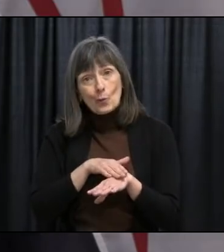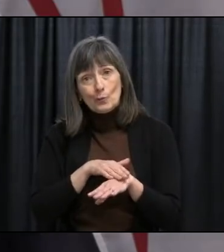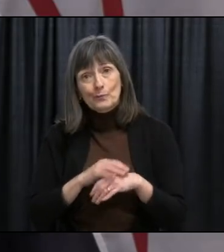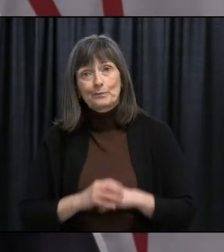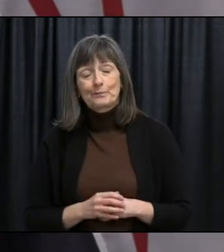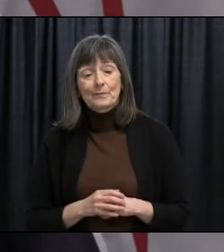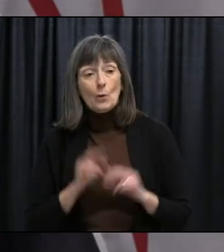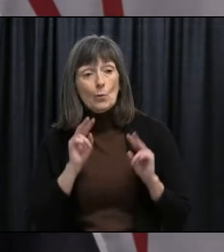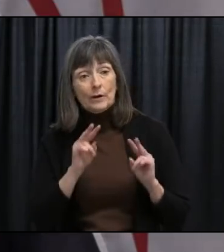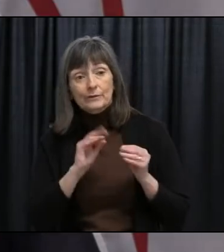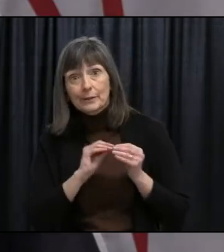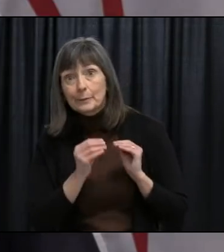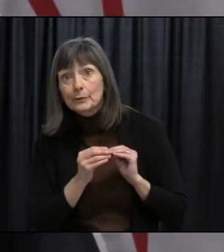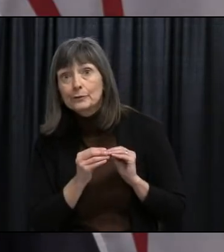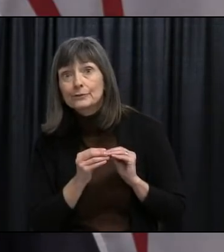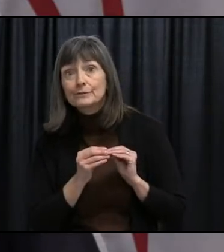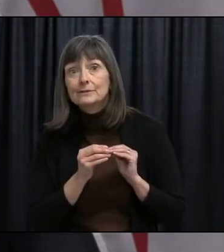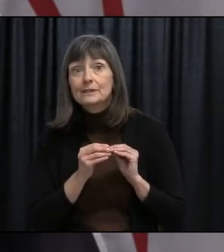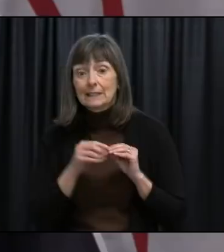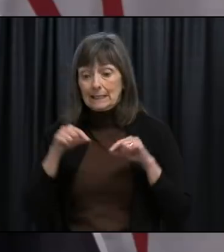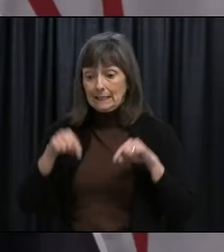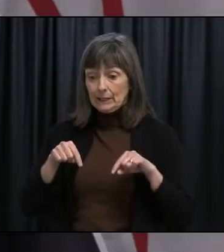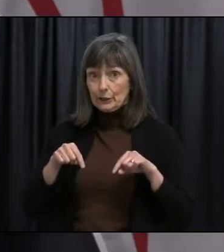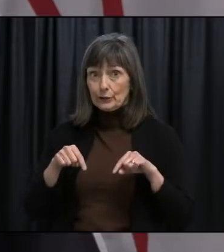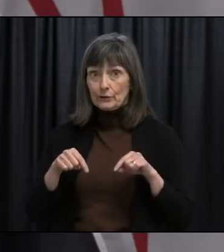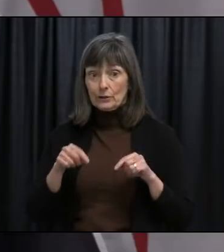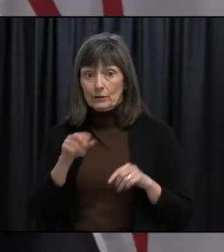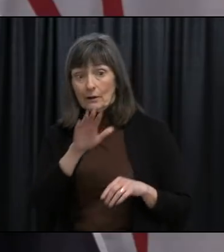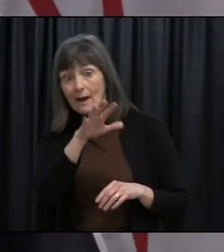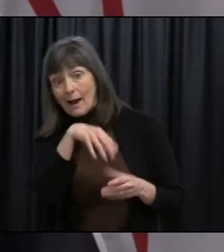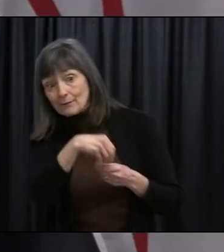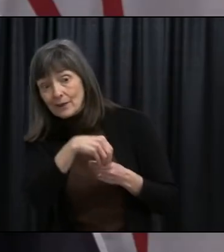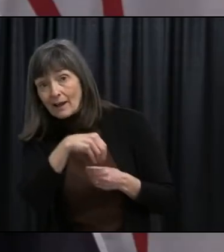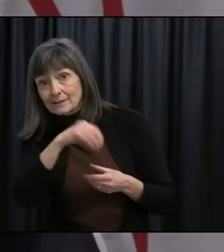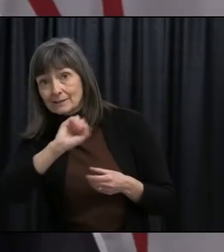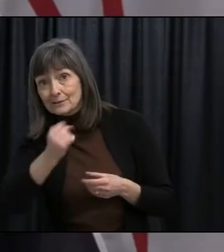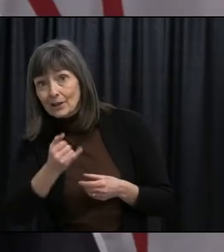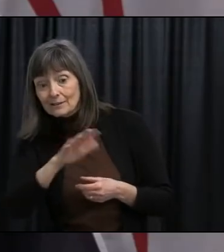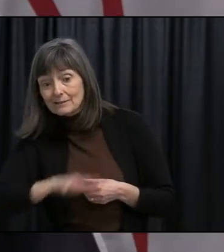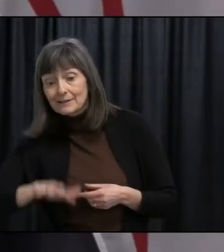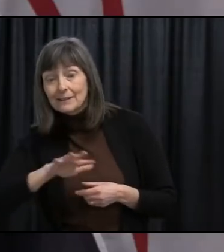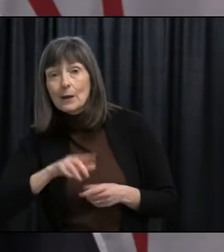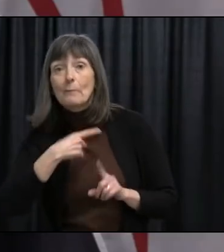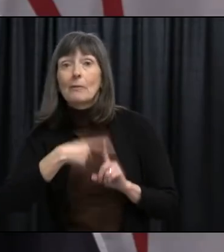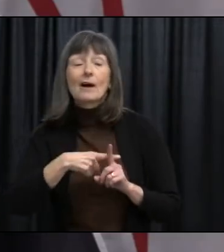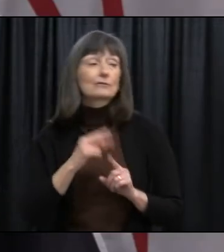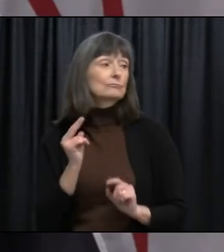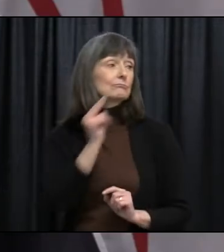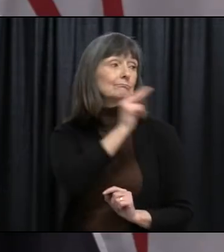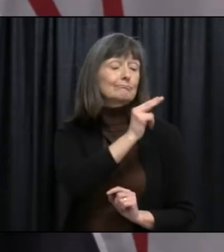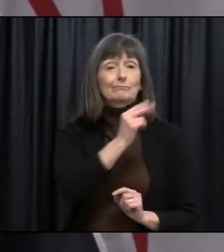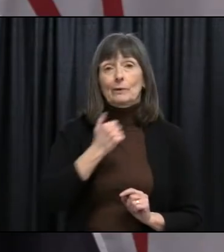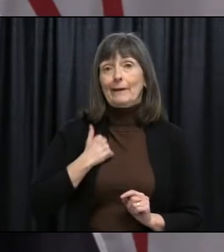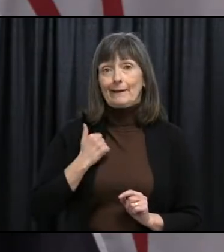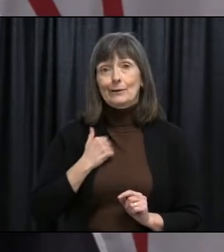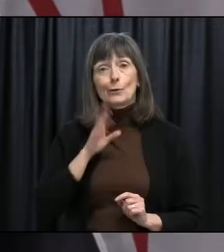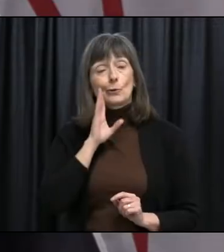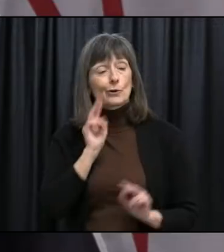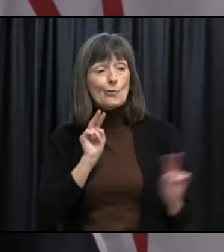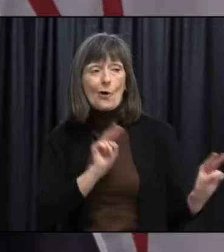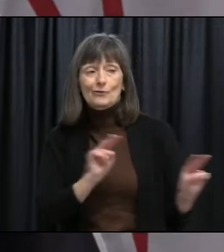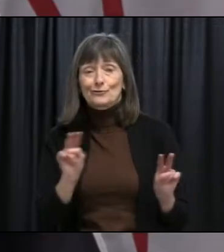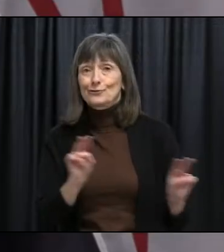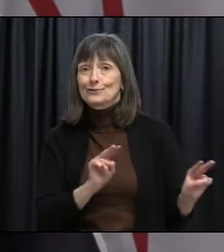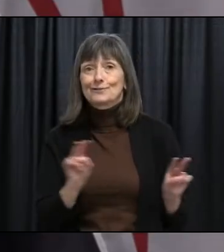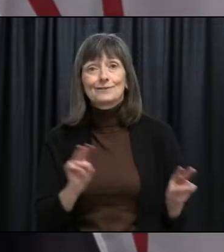watching not only that, but what's happening elsewhere in the country, and we'll make our decisions at that time. But at this point now, we're looking at, if